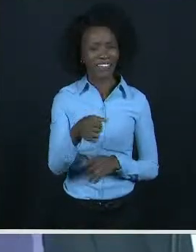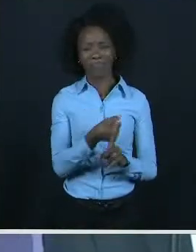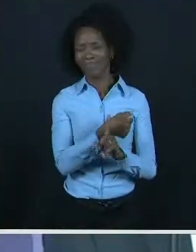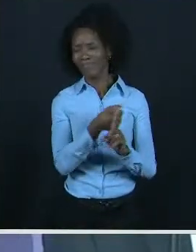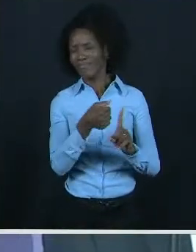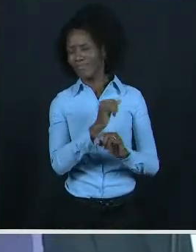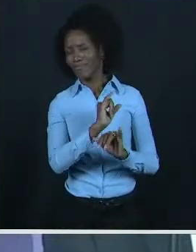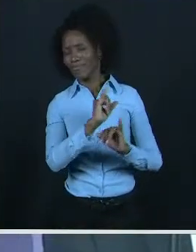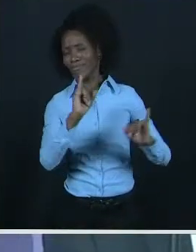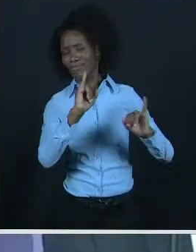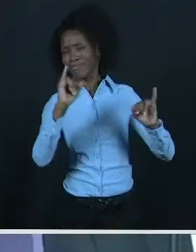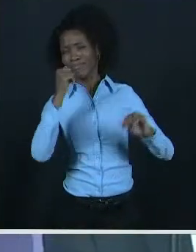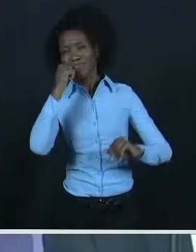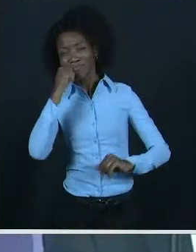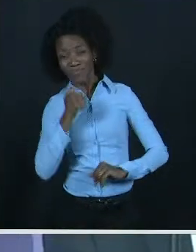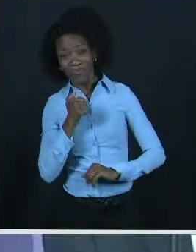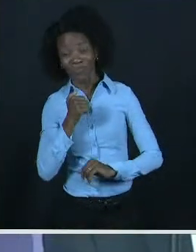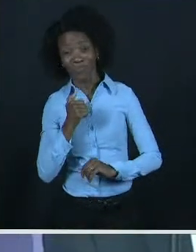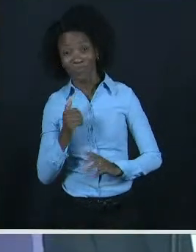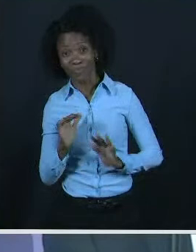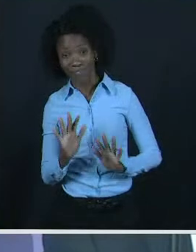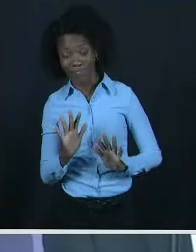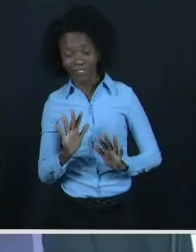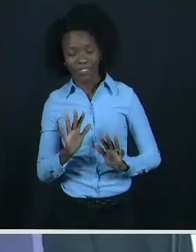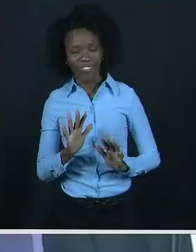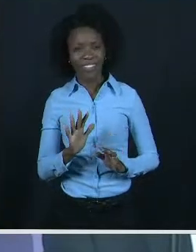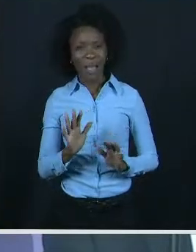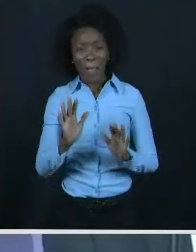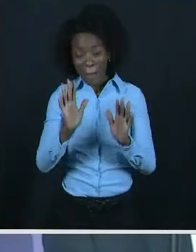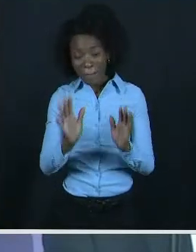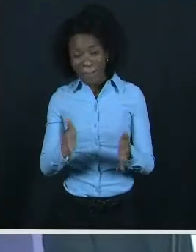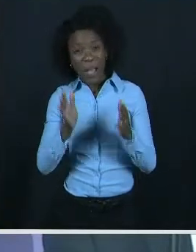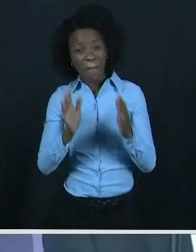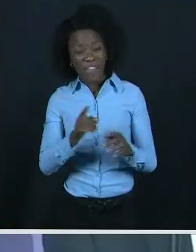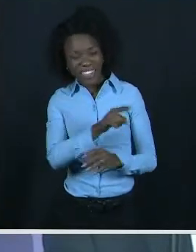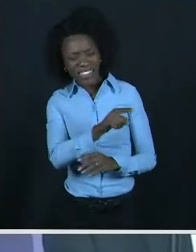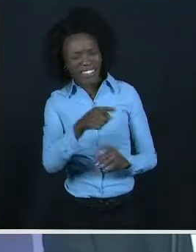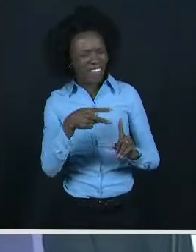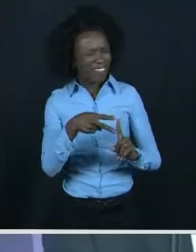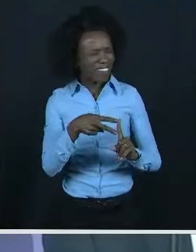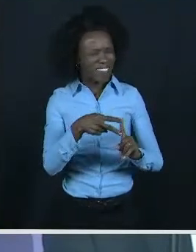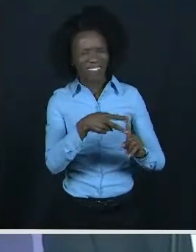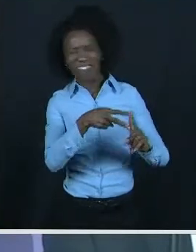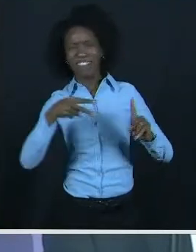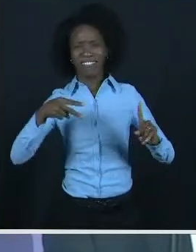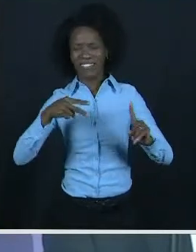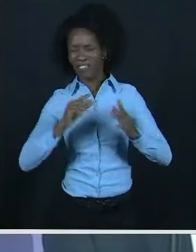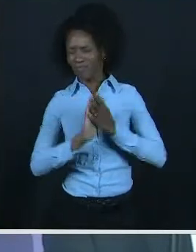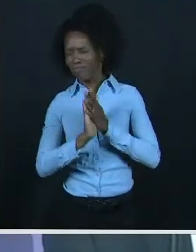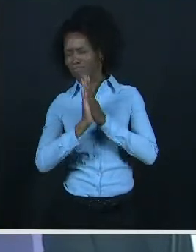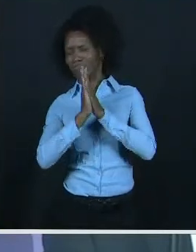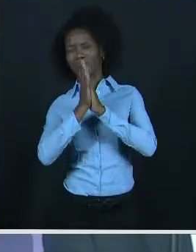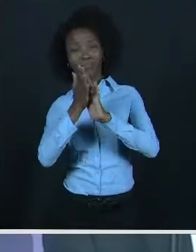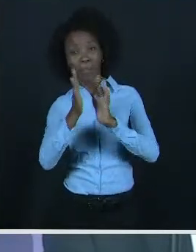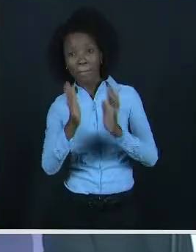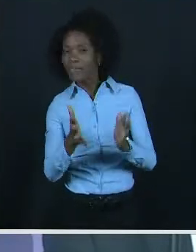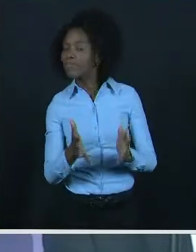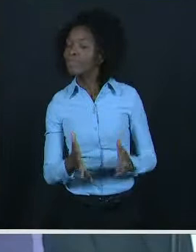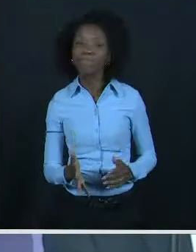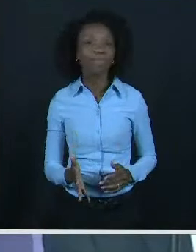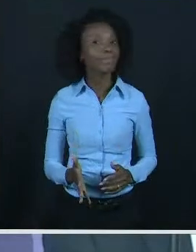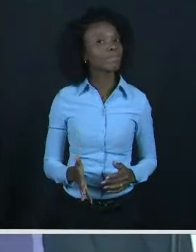abuse is not only devastating for survivors of violence and their families, it brings